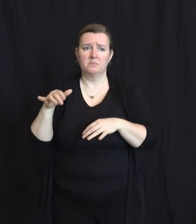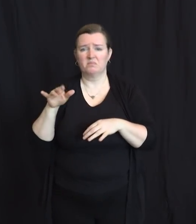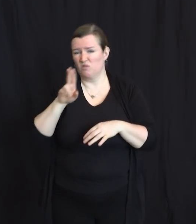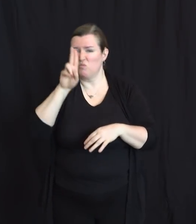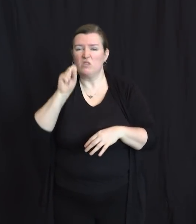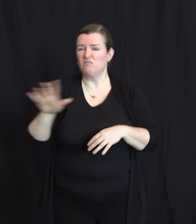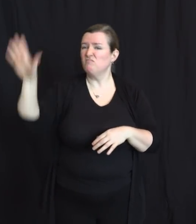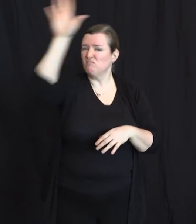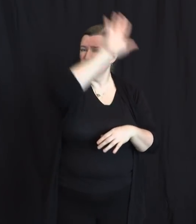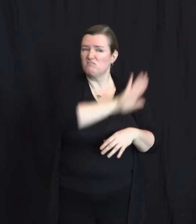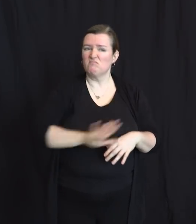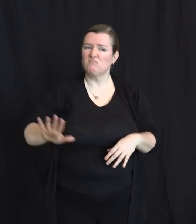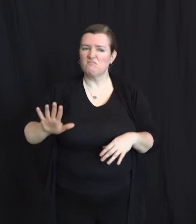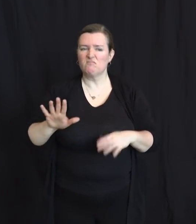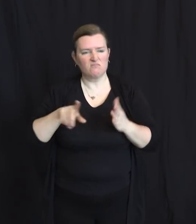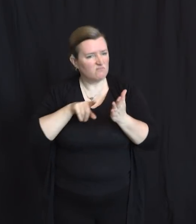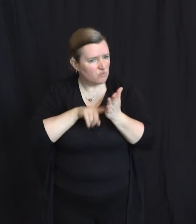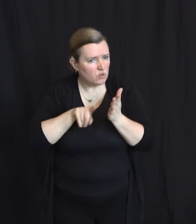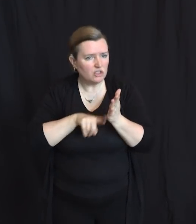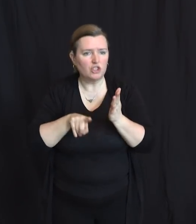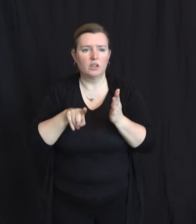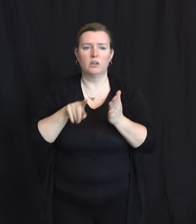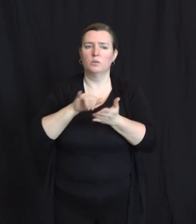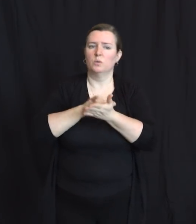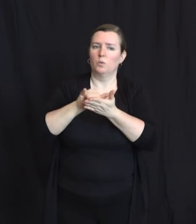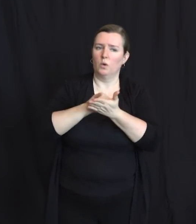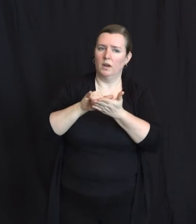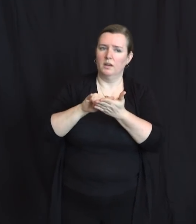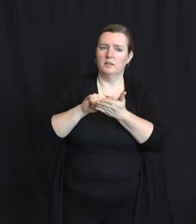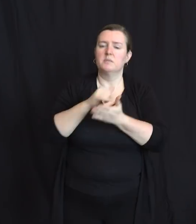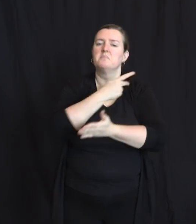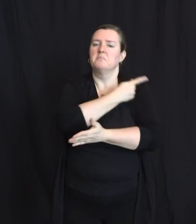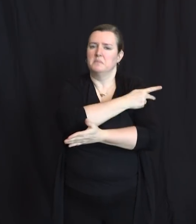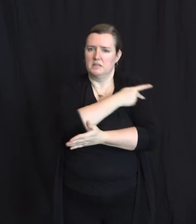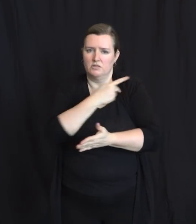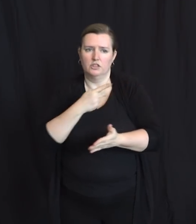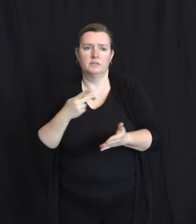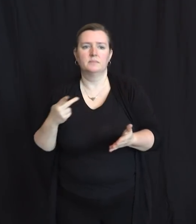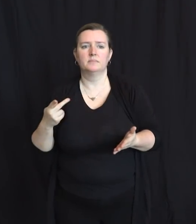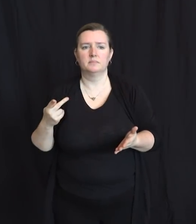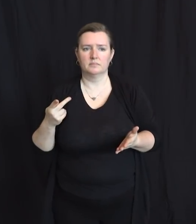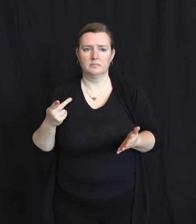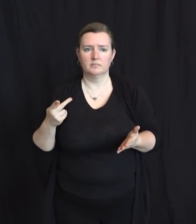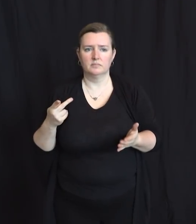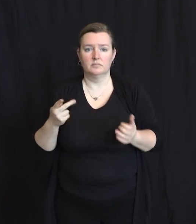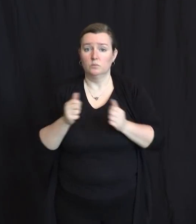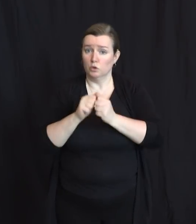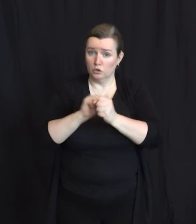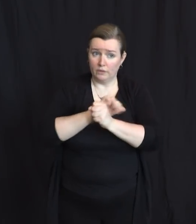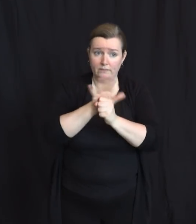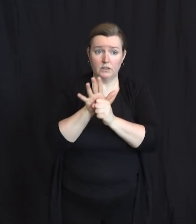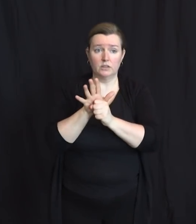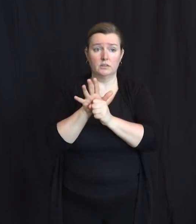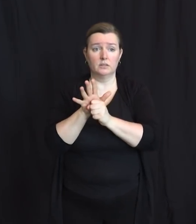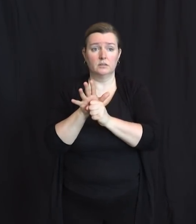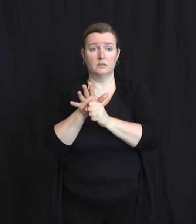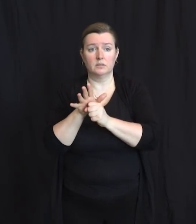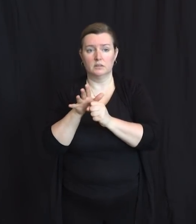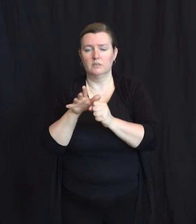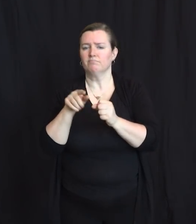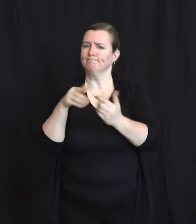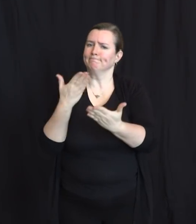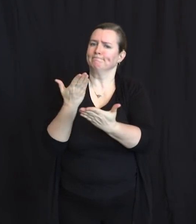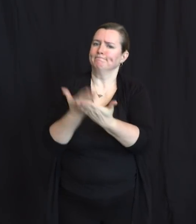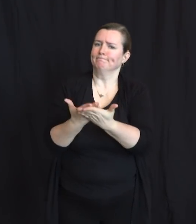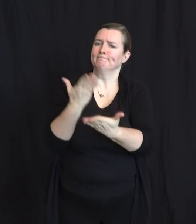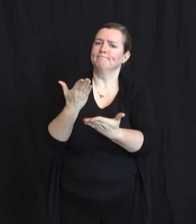patients with COVID-19 that was published in the Journal of the American Medical Association provides further evidence of this